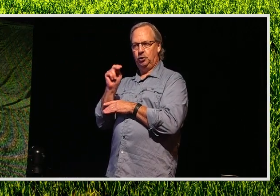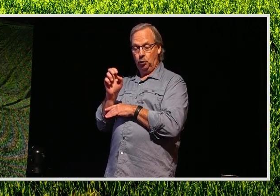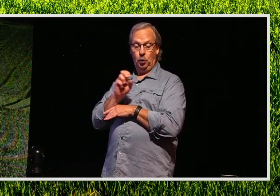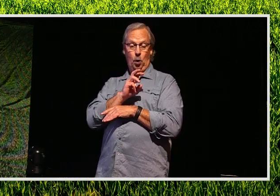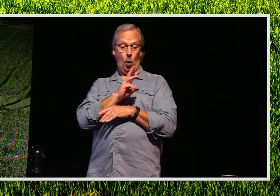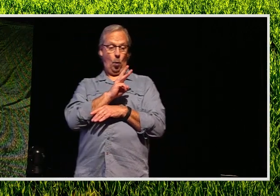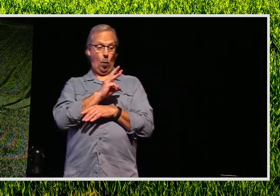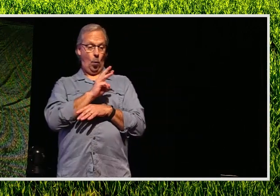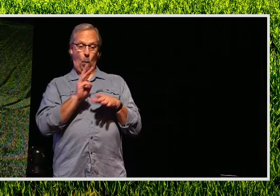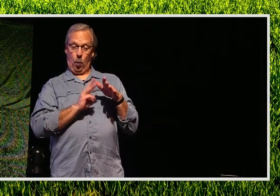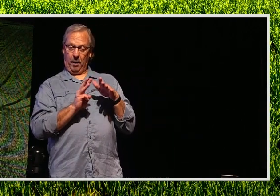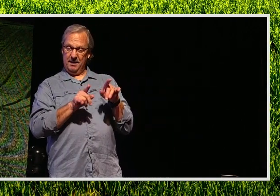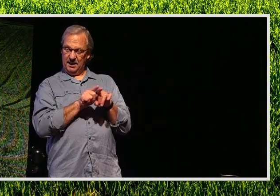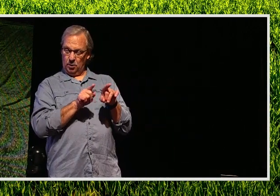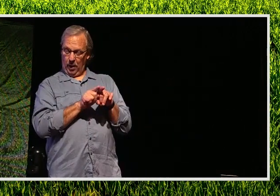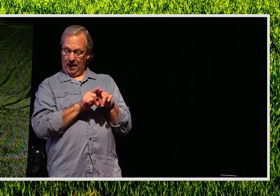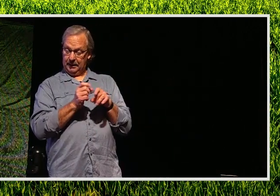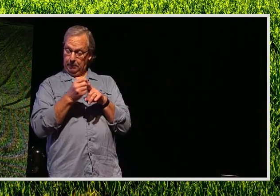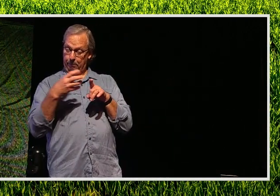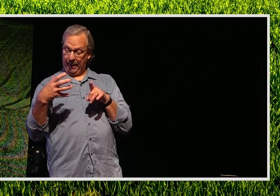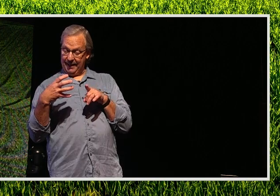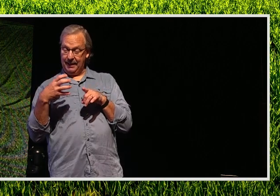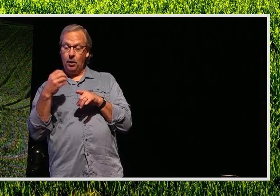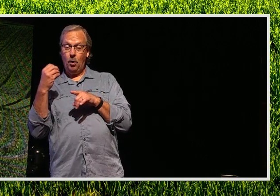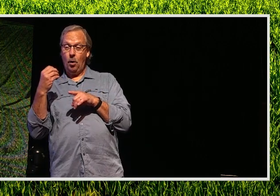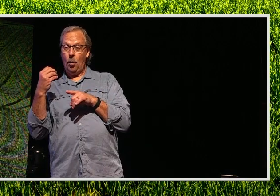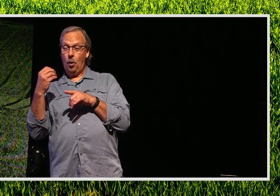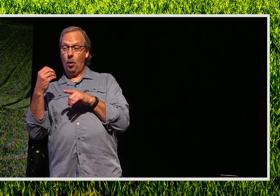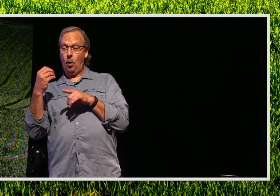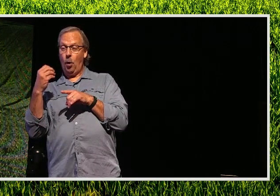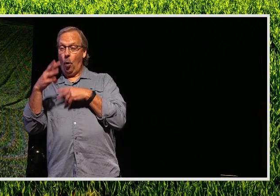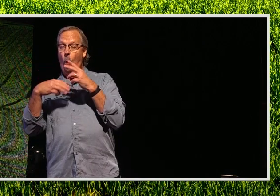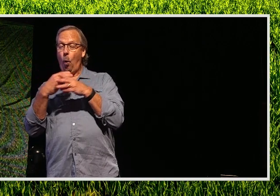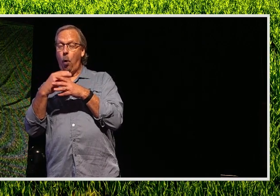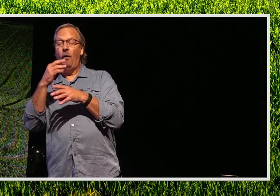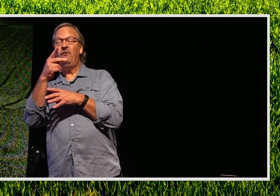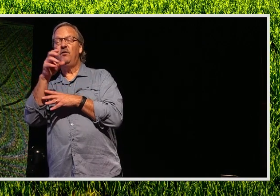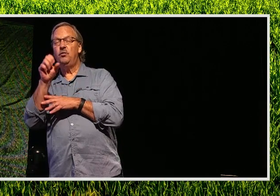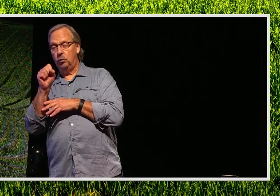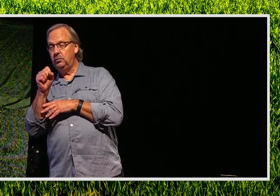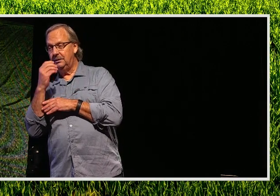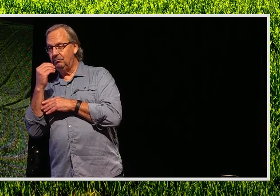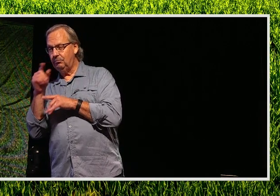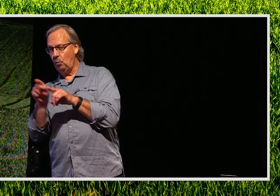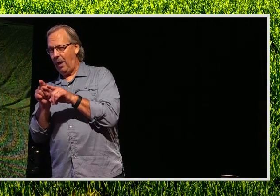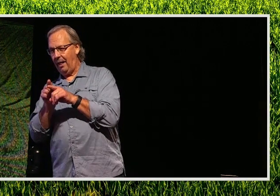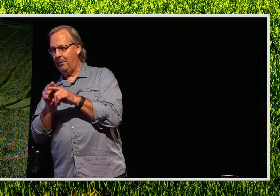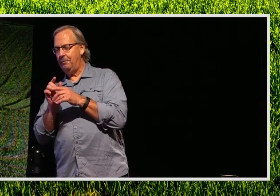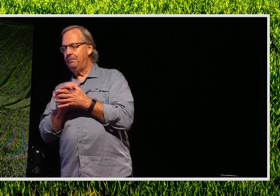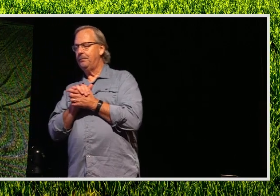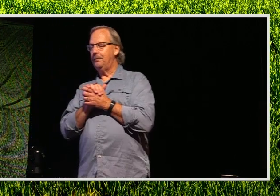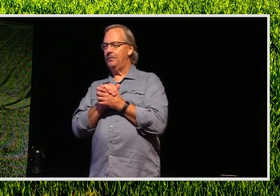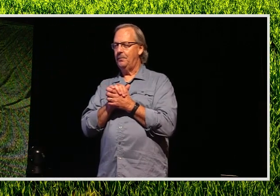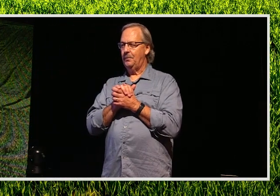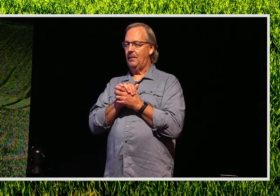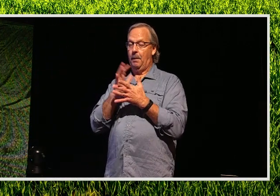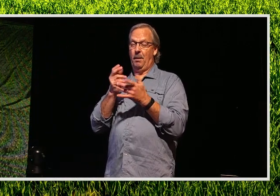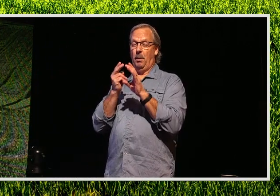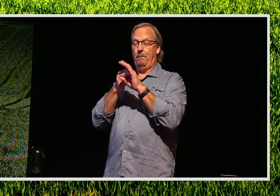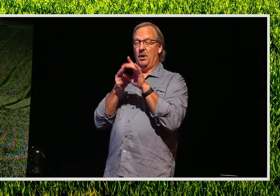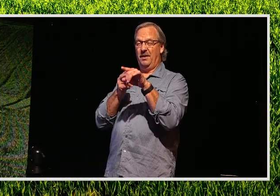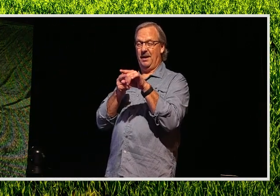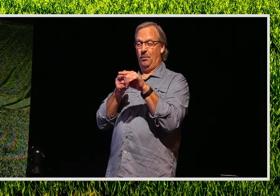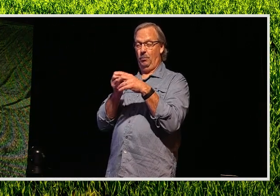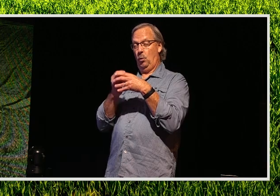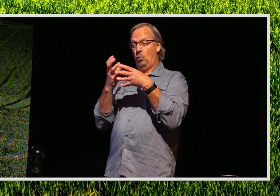well, expanding within Whole Foods, and we've almost 10x'd our sales in Amazon already, and we anticipate that we'll continue to grow in